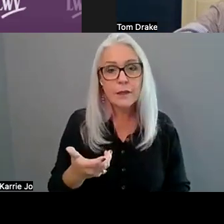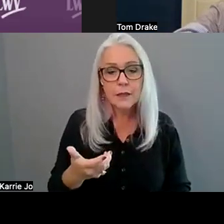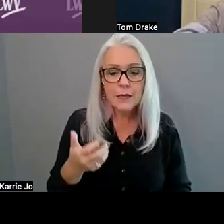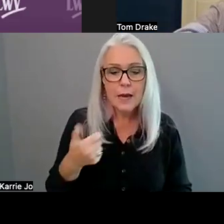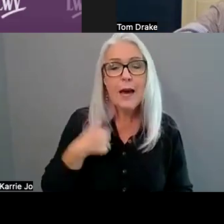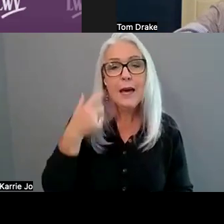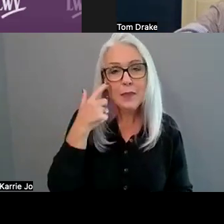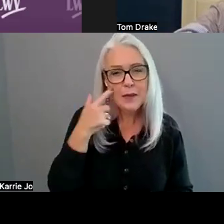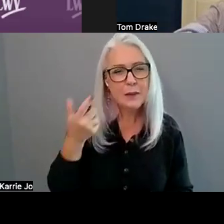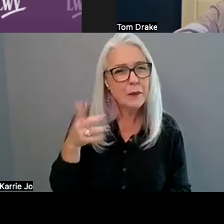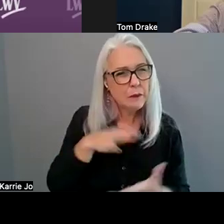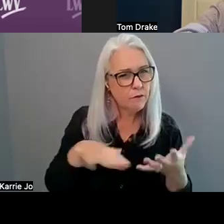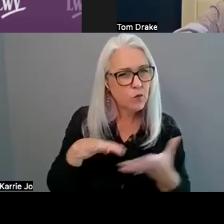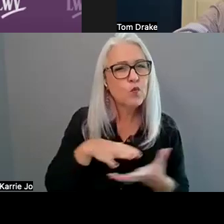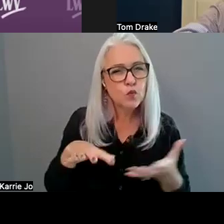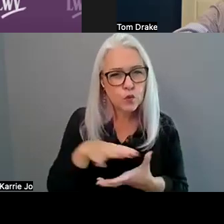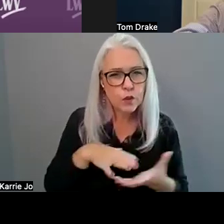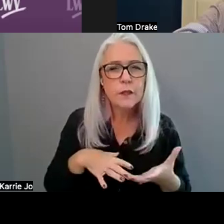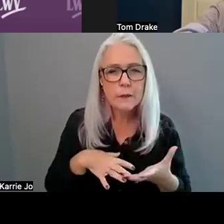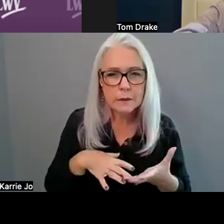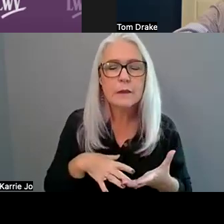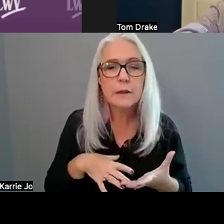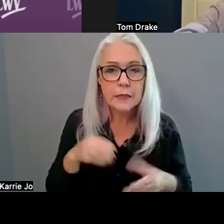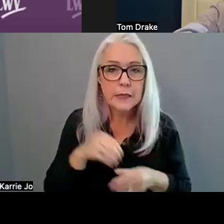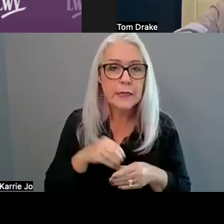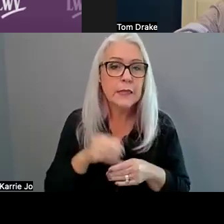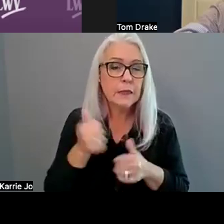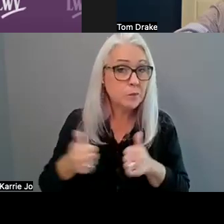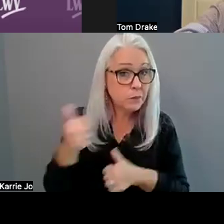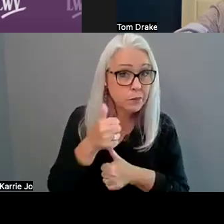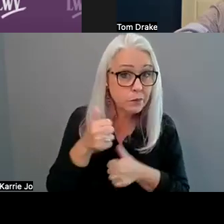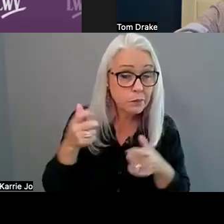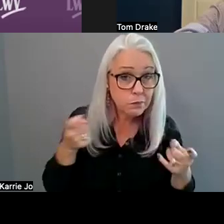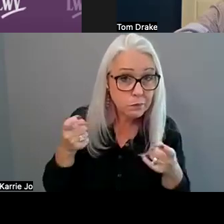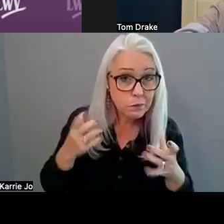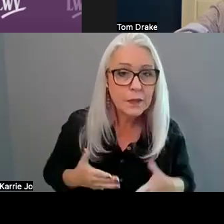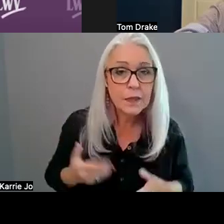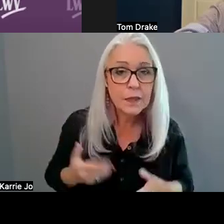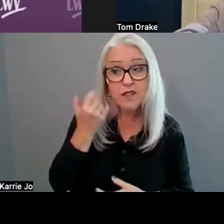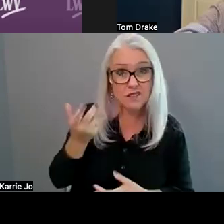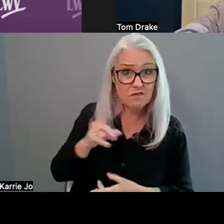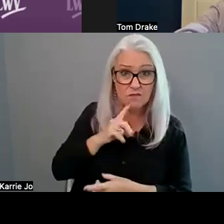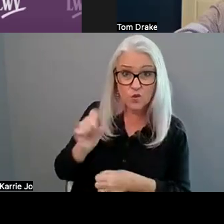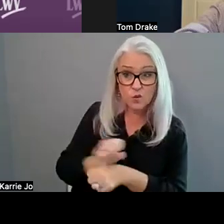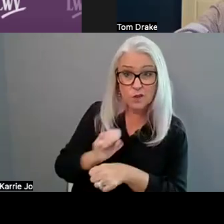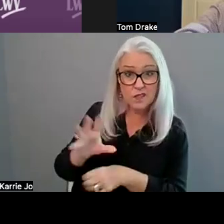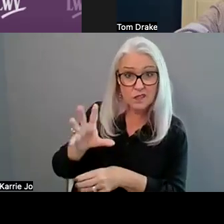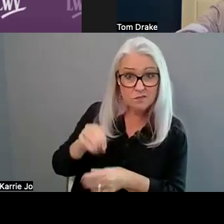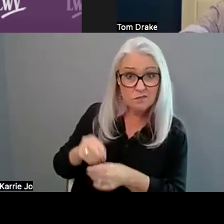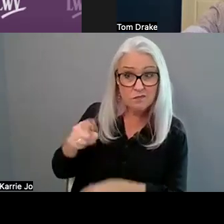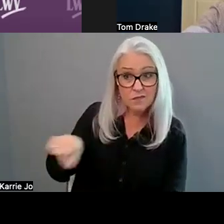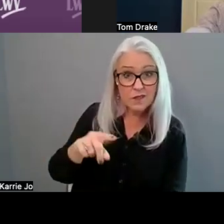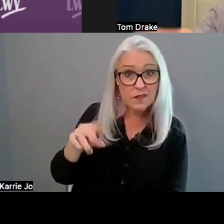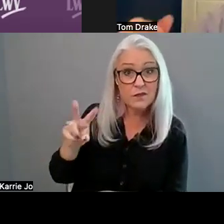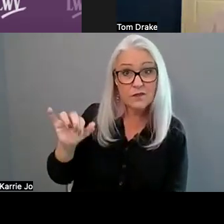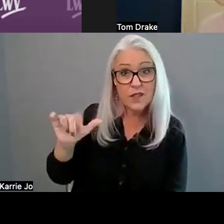some confusion in the administration, whether it was belonged to the village or not. There's a complicated map of parcels